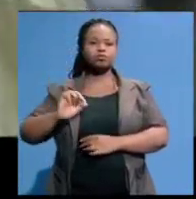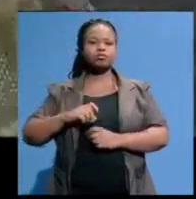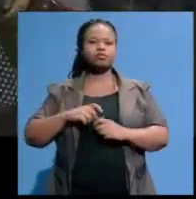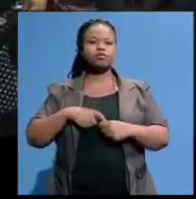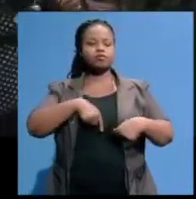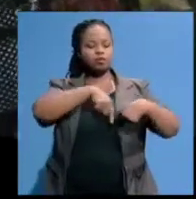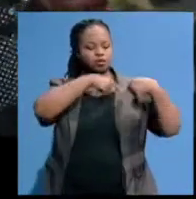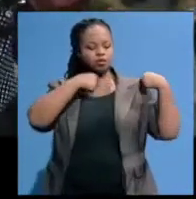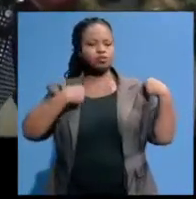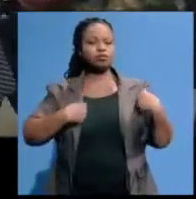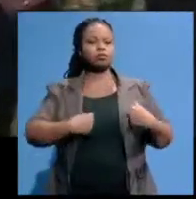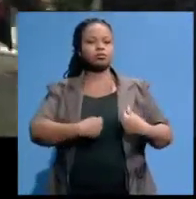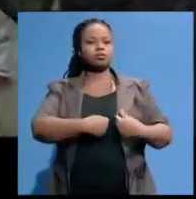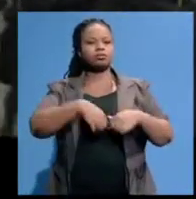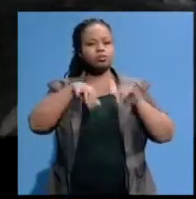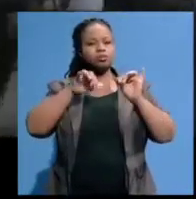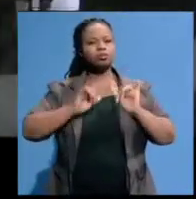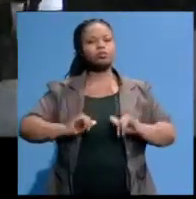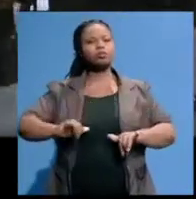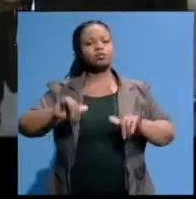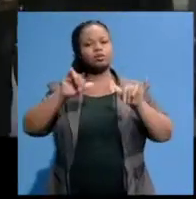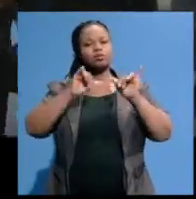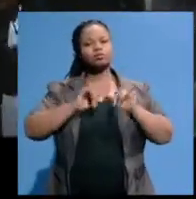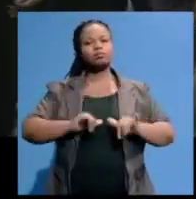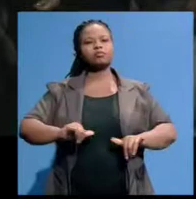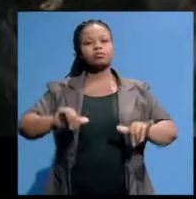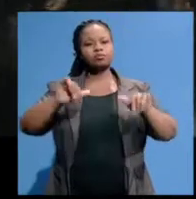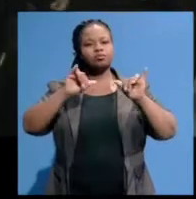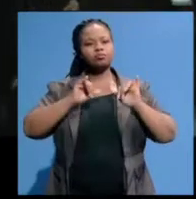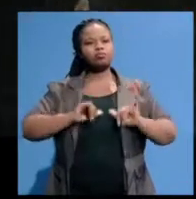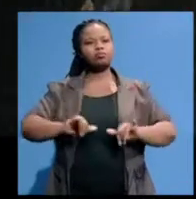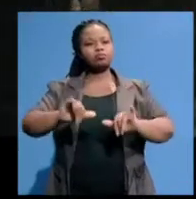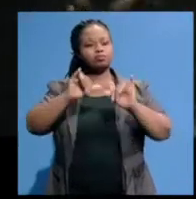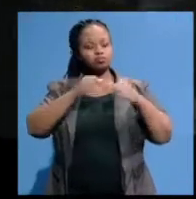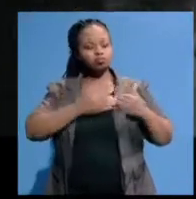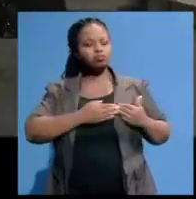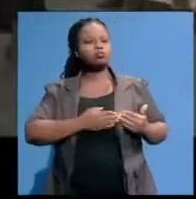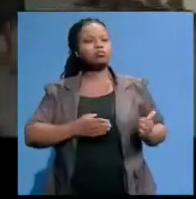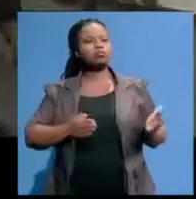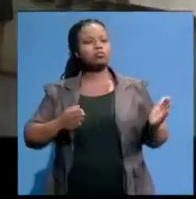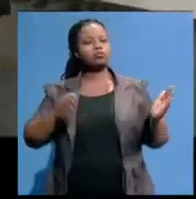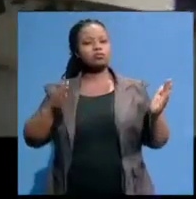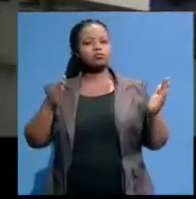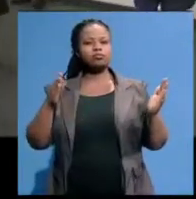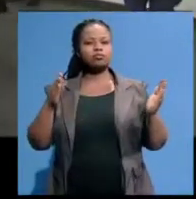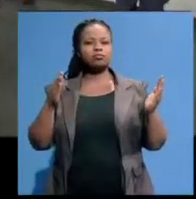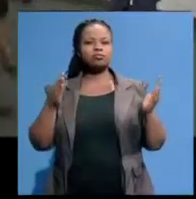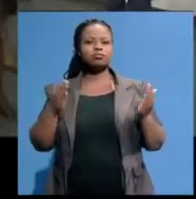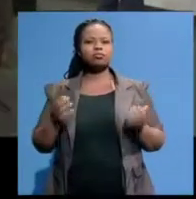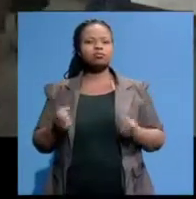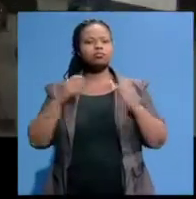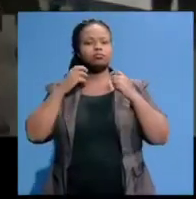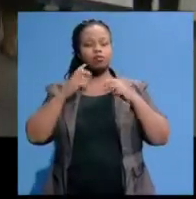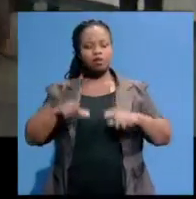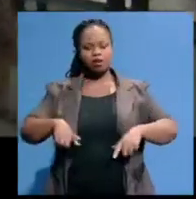hearts waiting to be won. Many